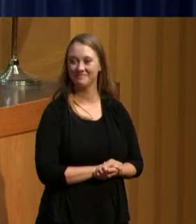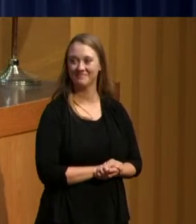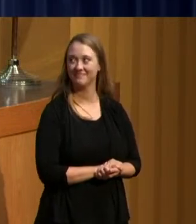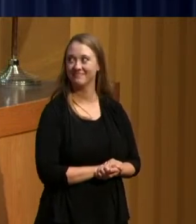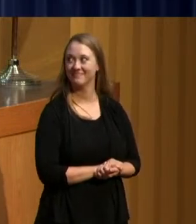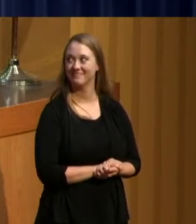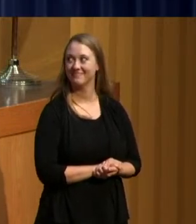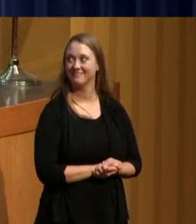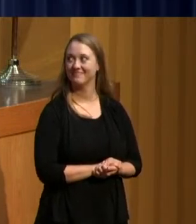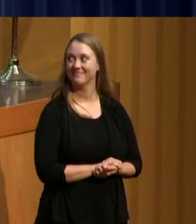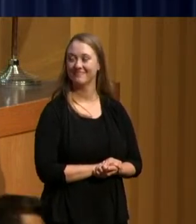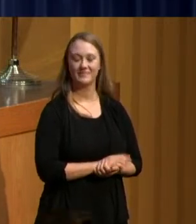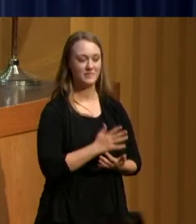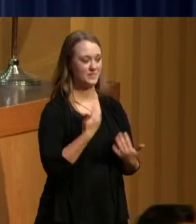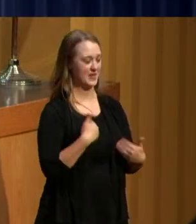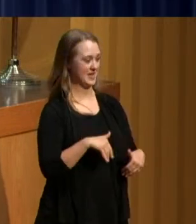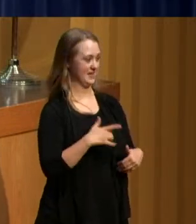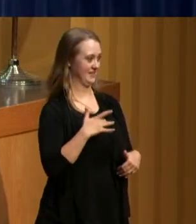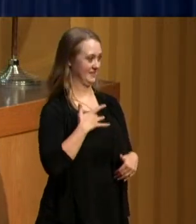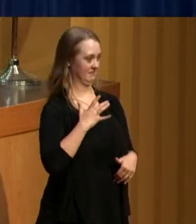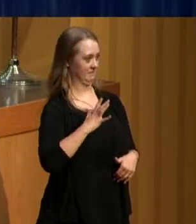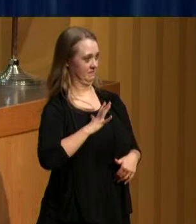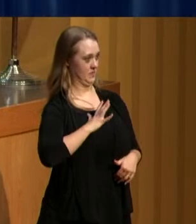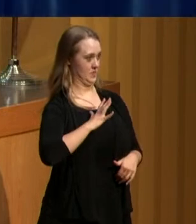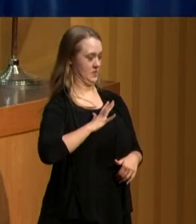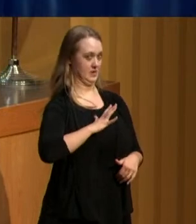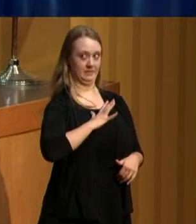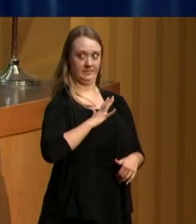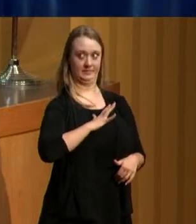Oh, so formal. I don't know.